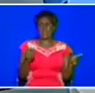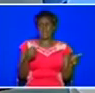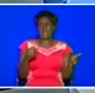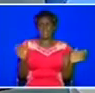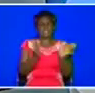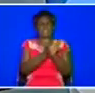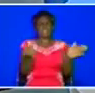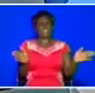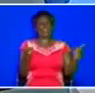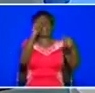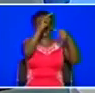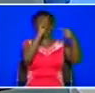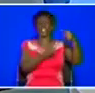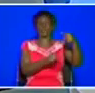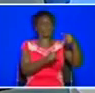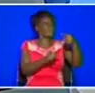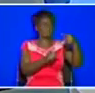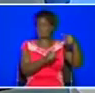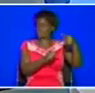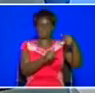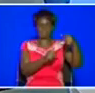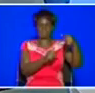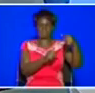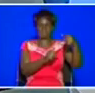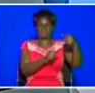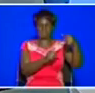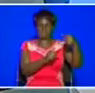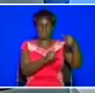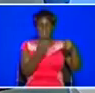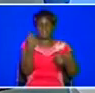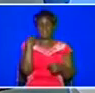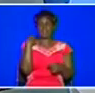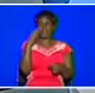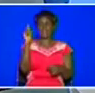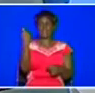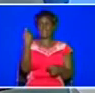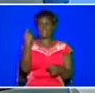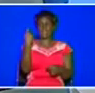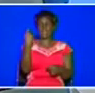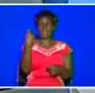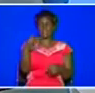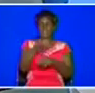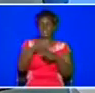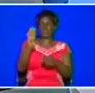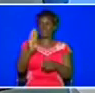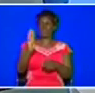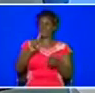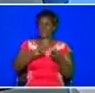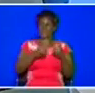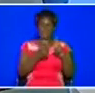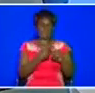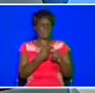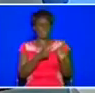if you're saying that this is a ratio and uh-huh. we have met it and therefore you were safer, the numbers of the Kenya National Bureau of Statistics show that it is a